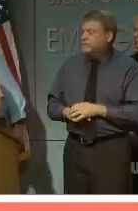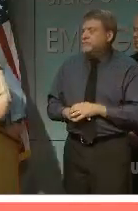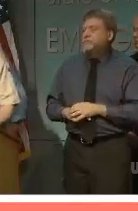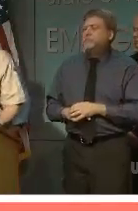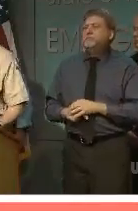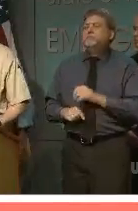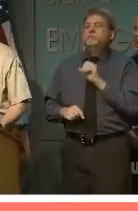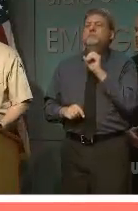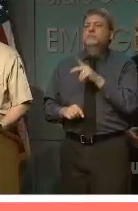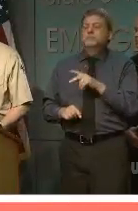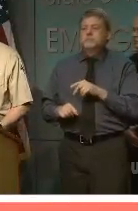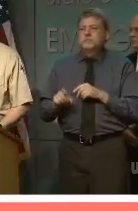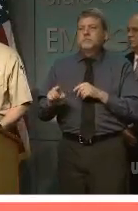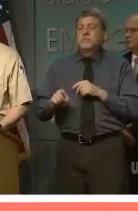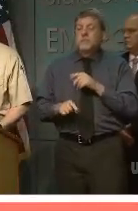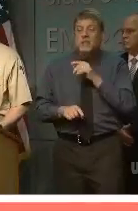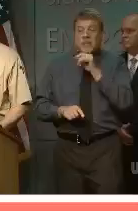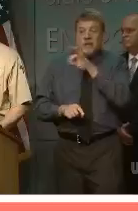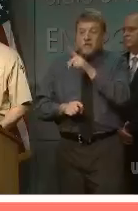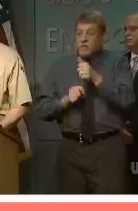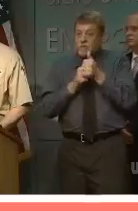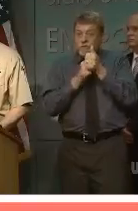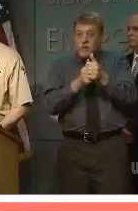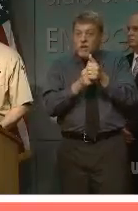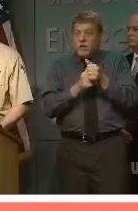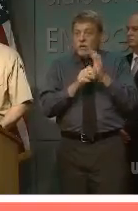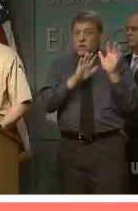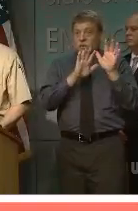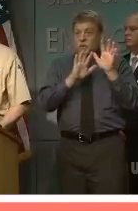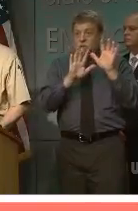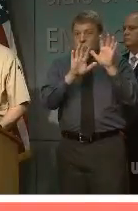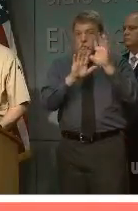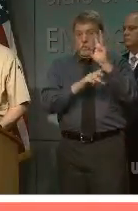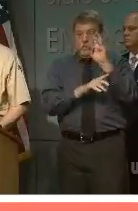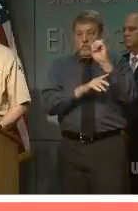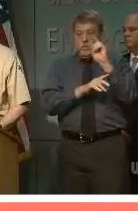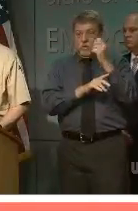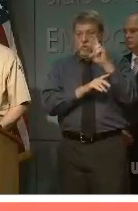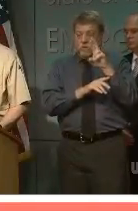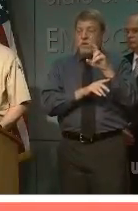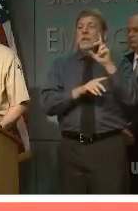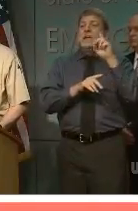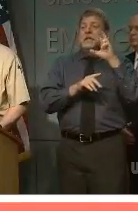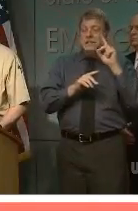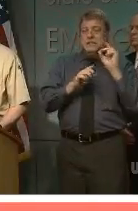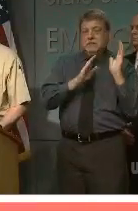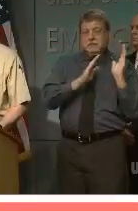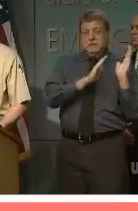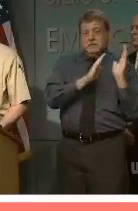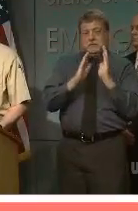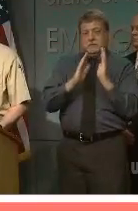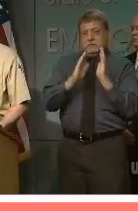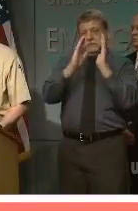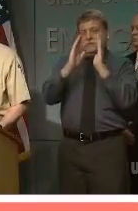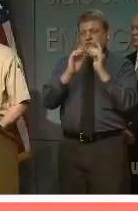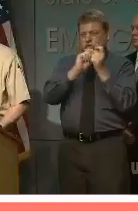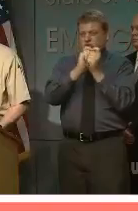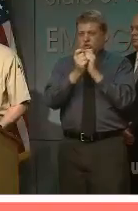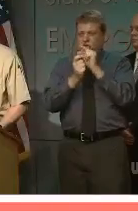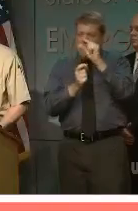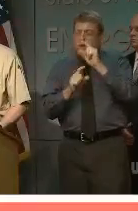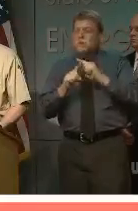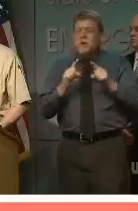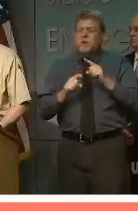So if you tracked the forecast path, it did shift to the north and to the west some, but I would say that all of